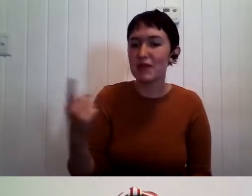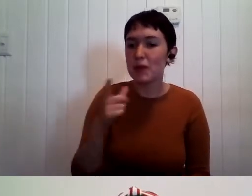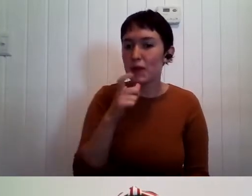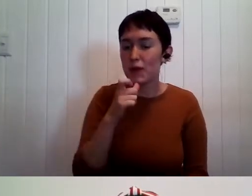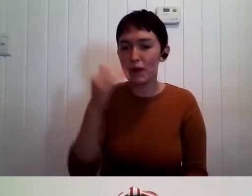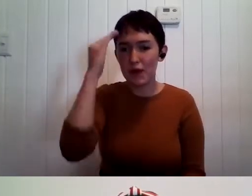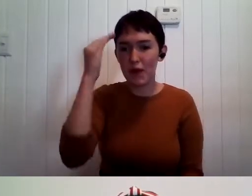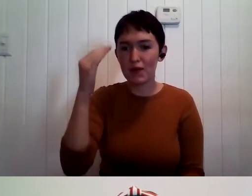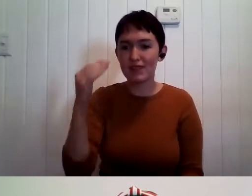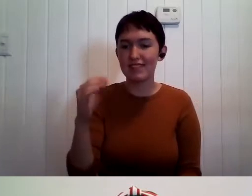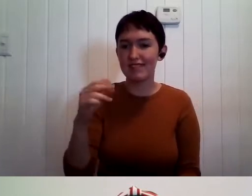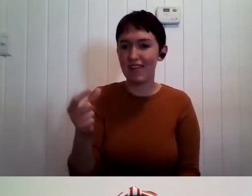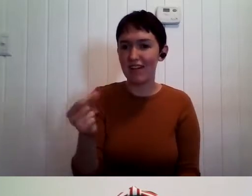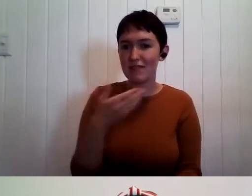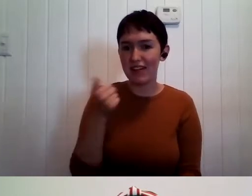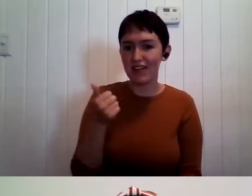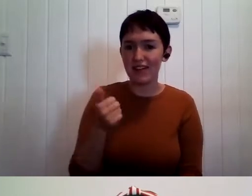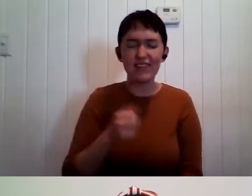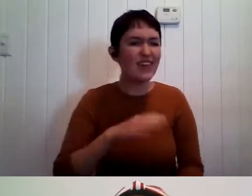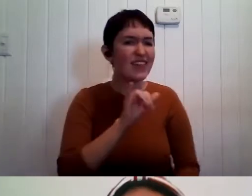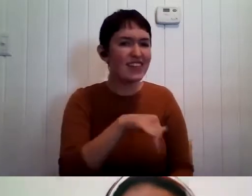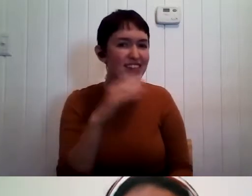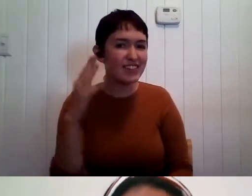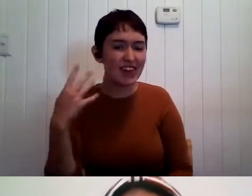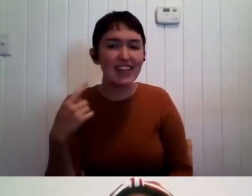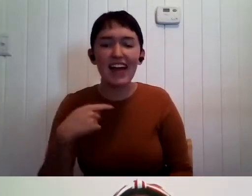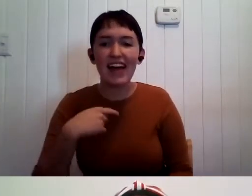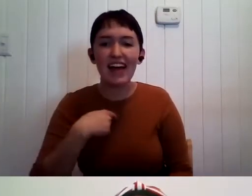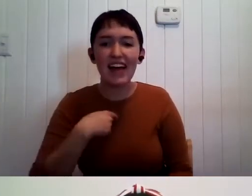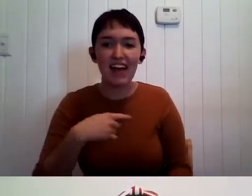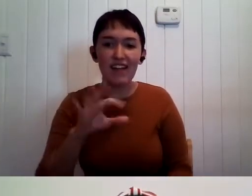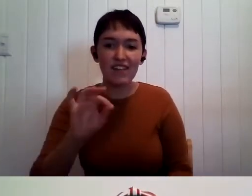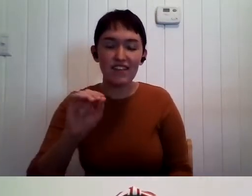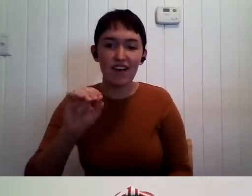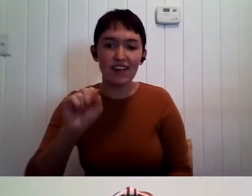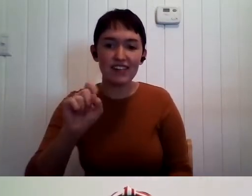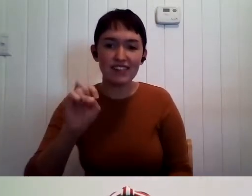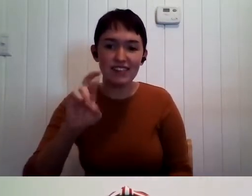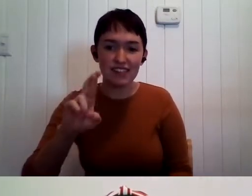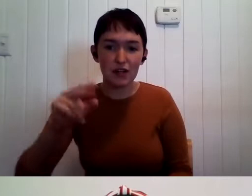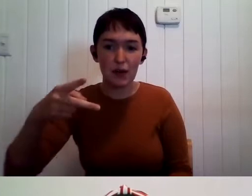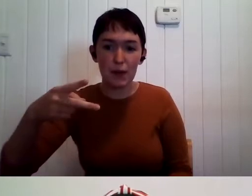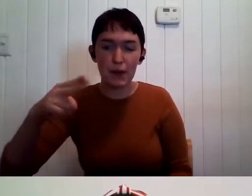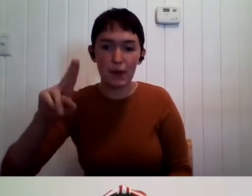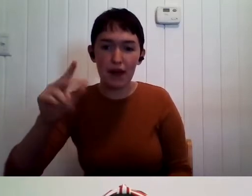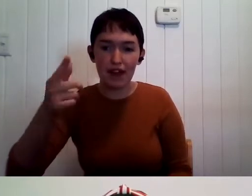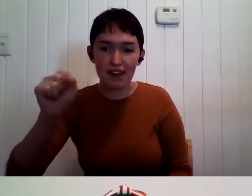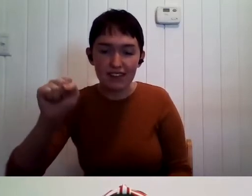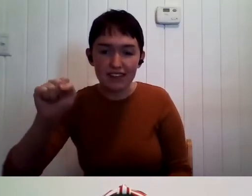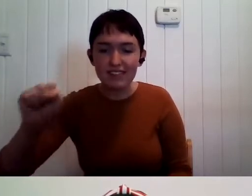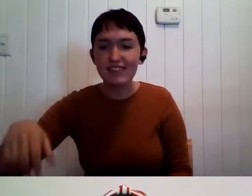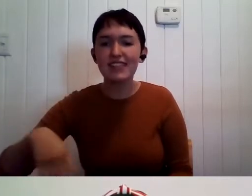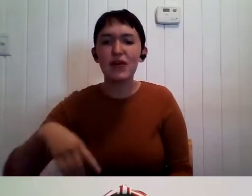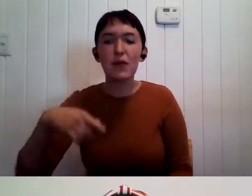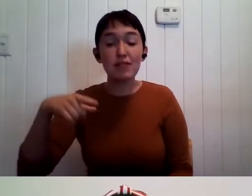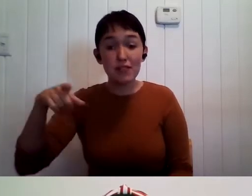actually foster pugs. And so I know a lot about like, oh, of course you have to have pugs get the surgery. They get a little nose job so they can breathe better.